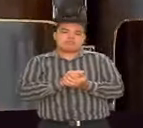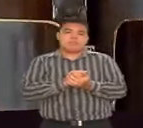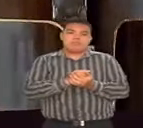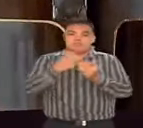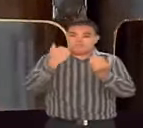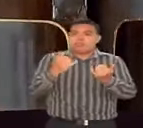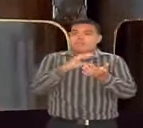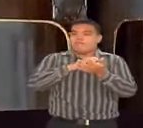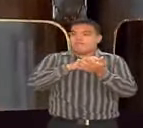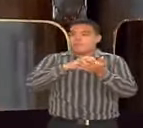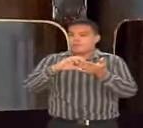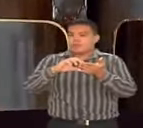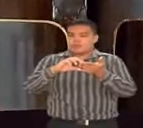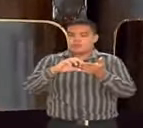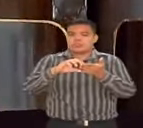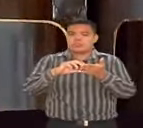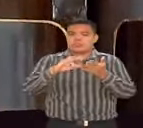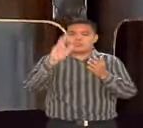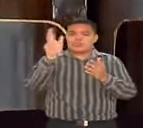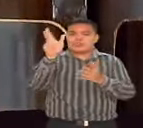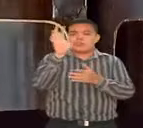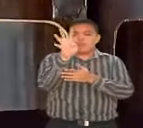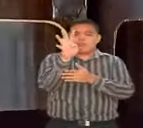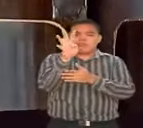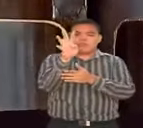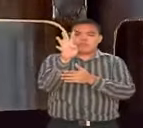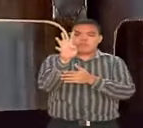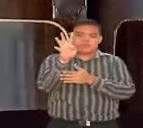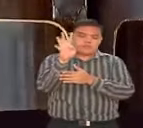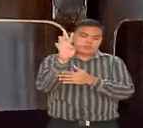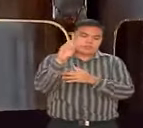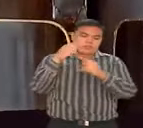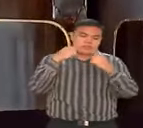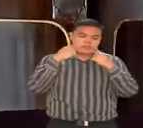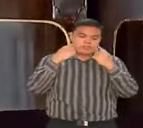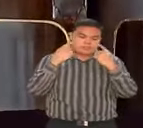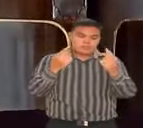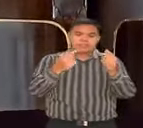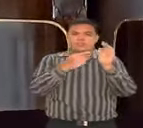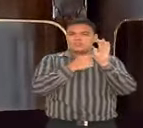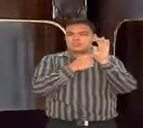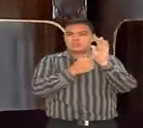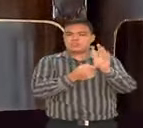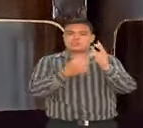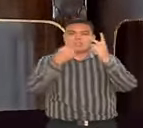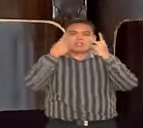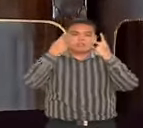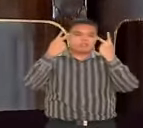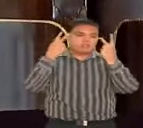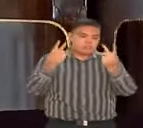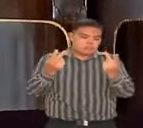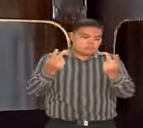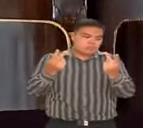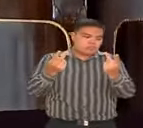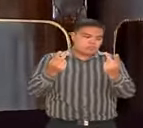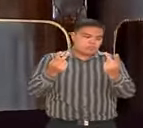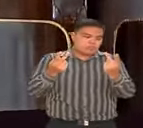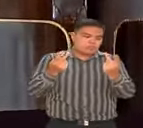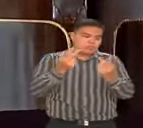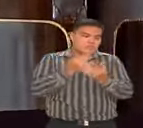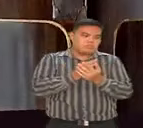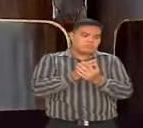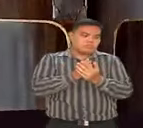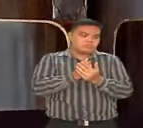This verse, in verse number 34 of our text, makita nato diri